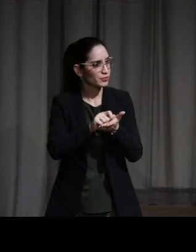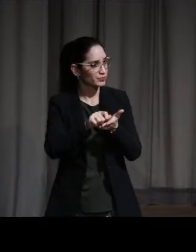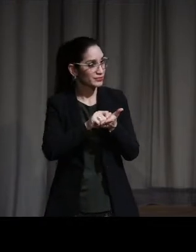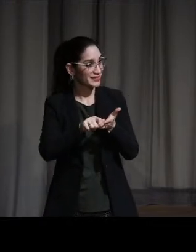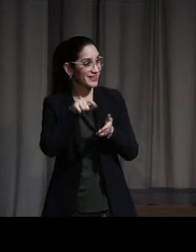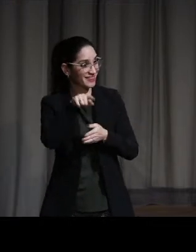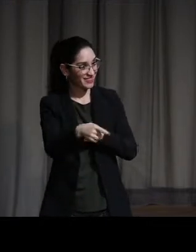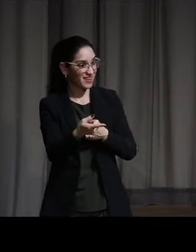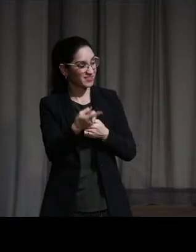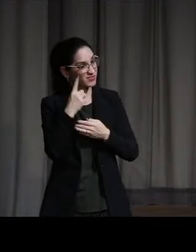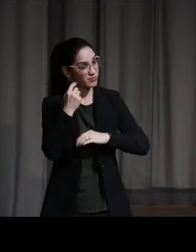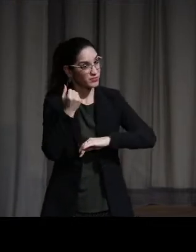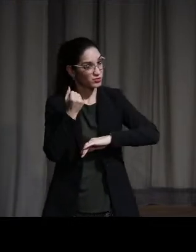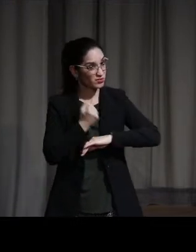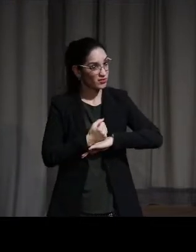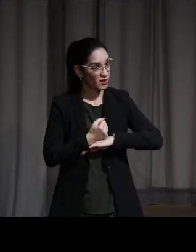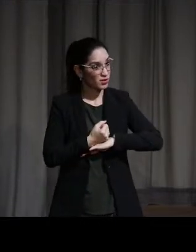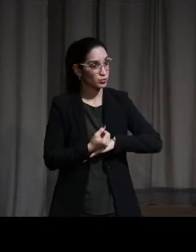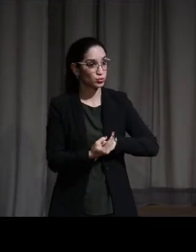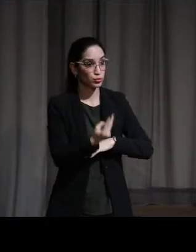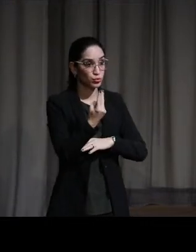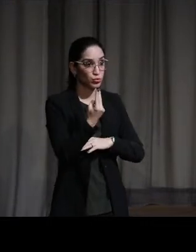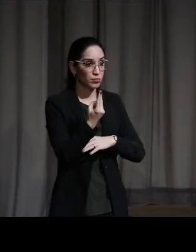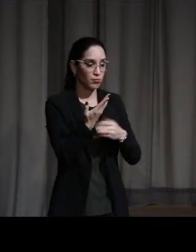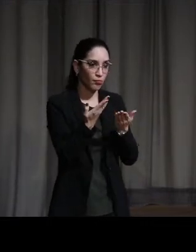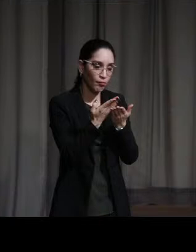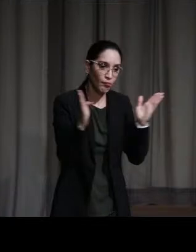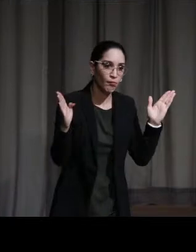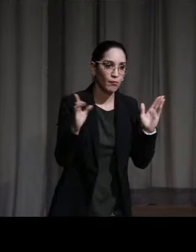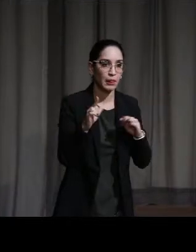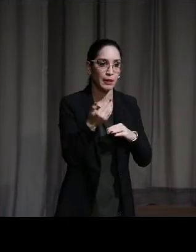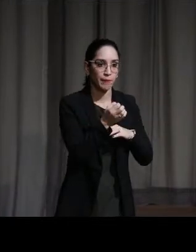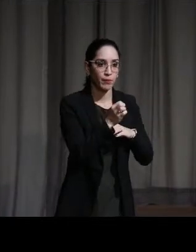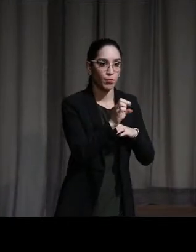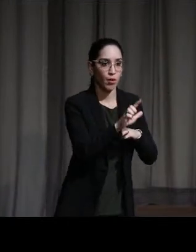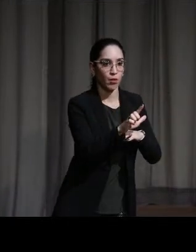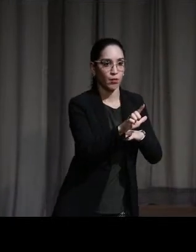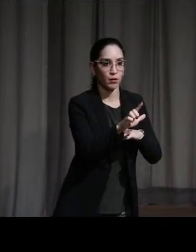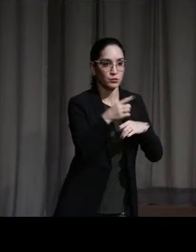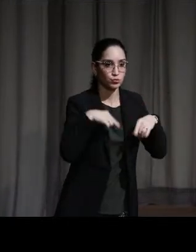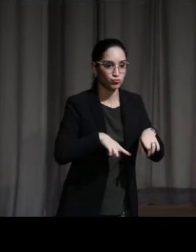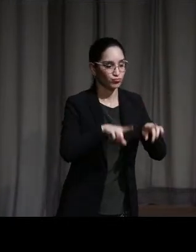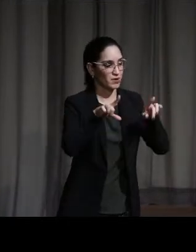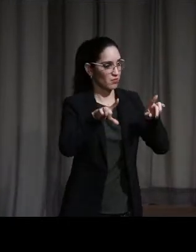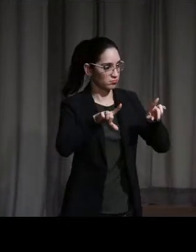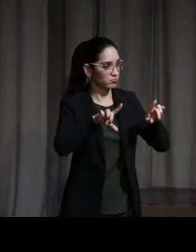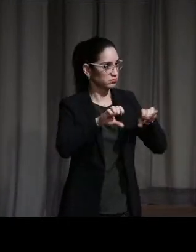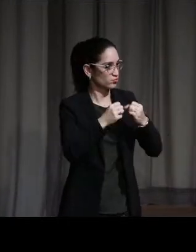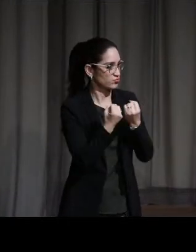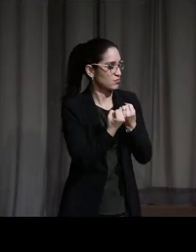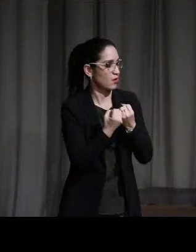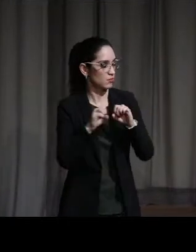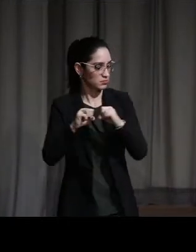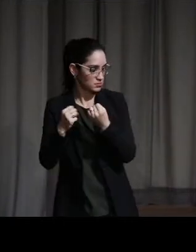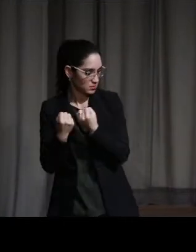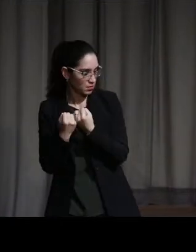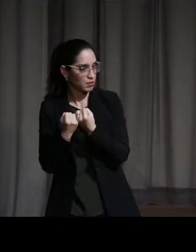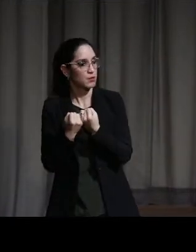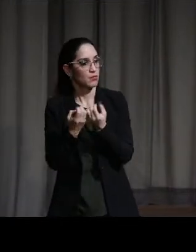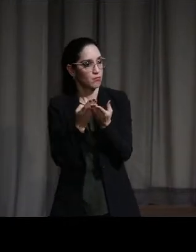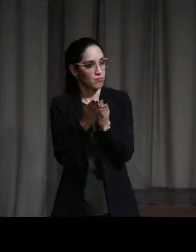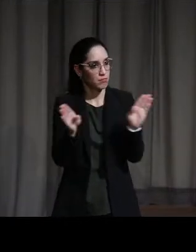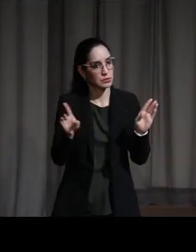by 1961 because it's sort of too liberal in its vision of culture and society and politics, right? So all of that